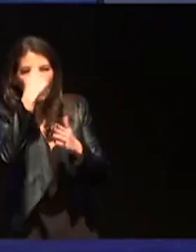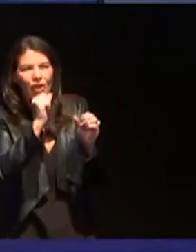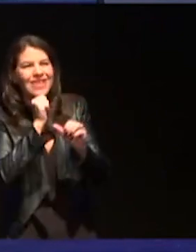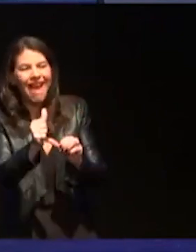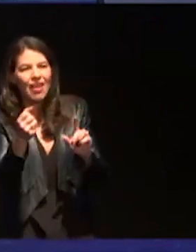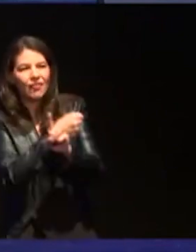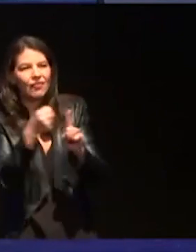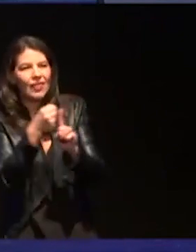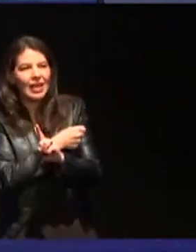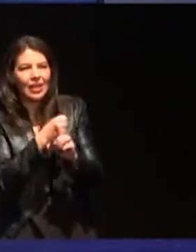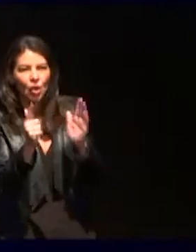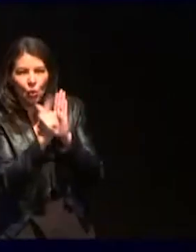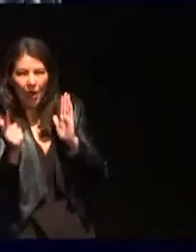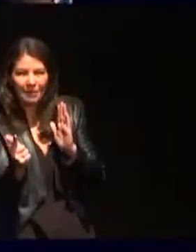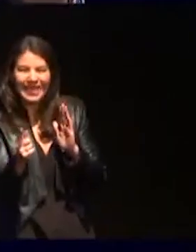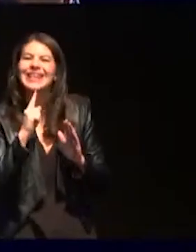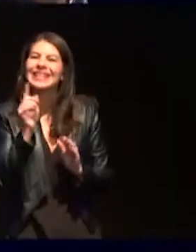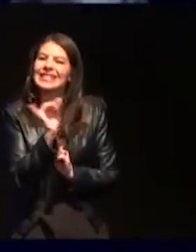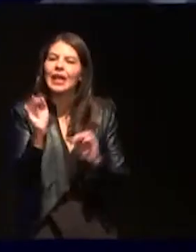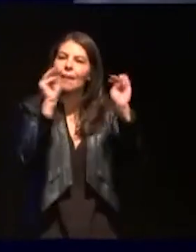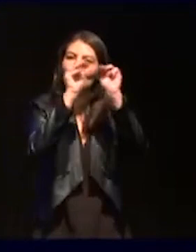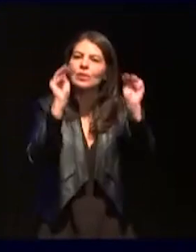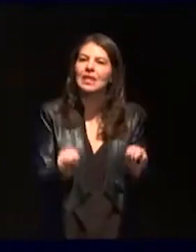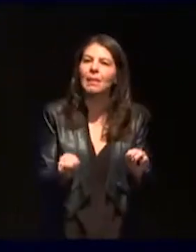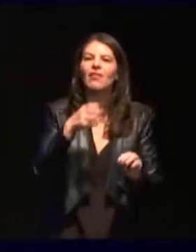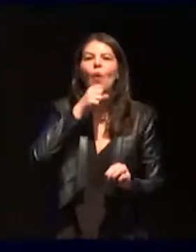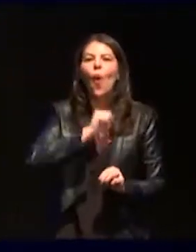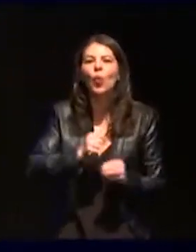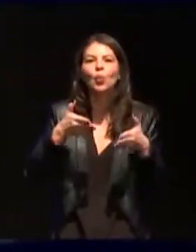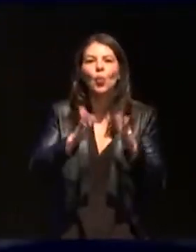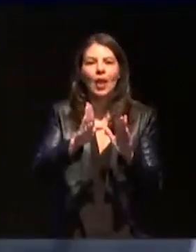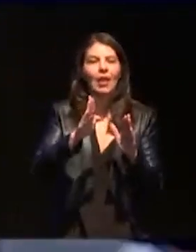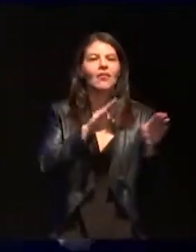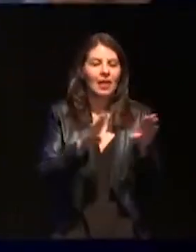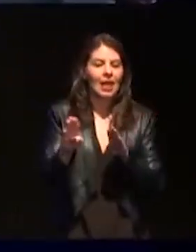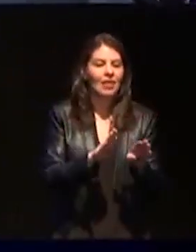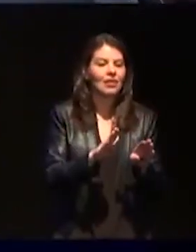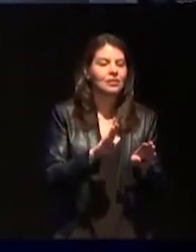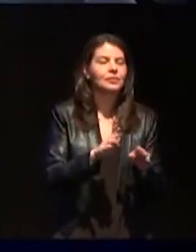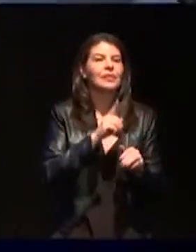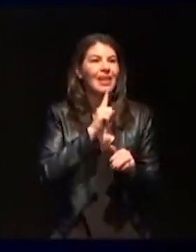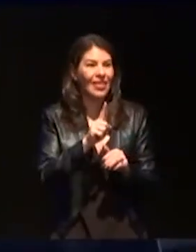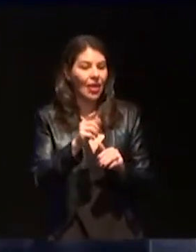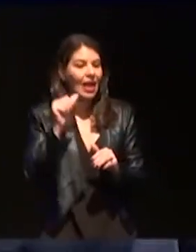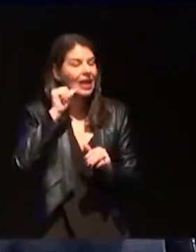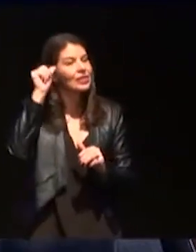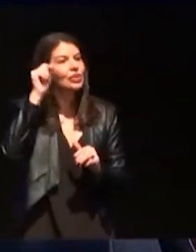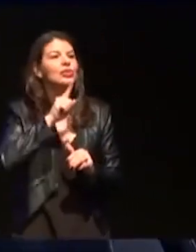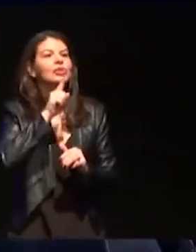crimes. It's a museum of an old way of being. They're still putting adults in